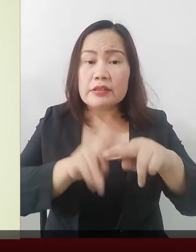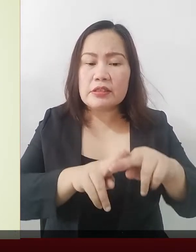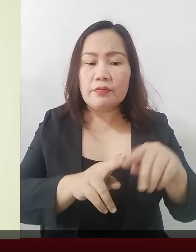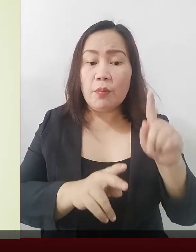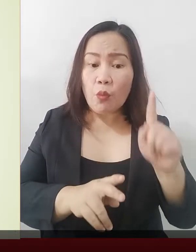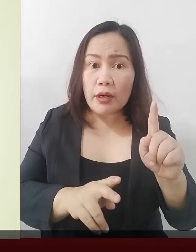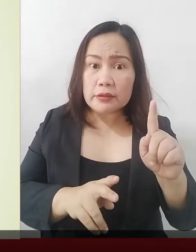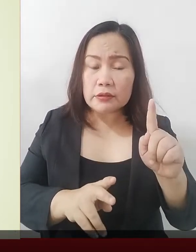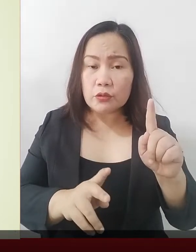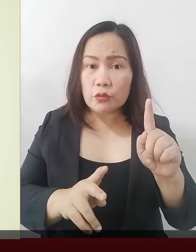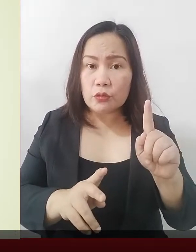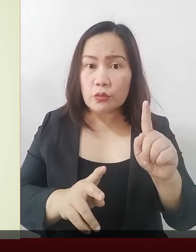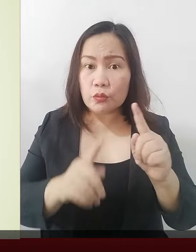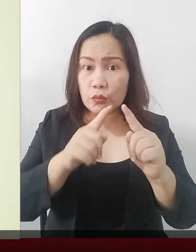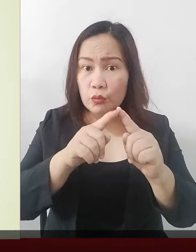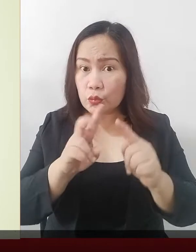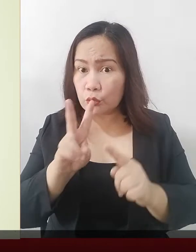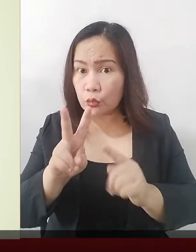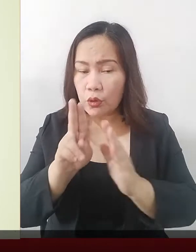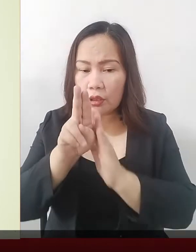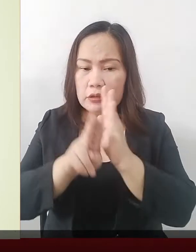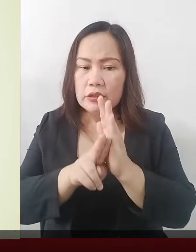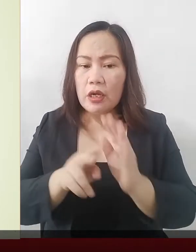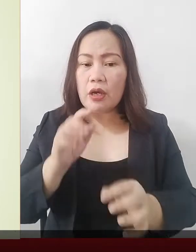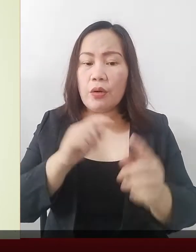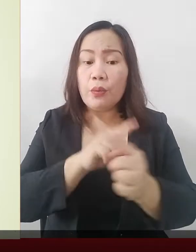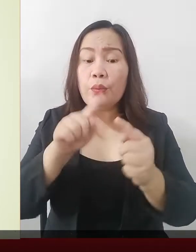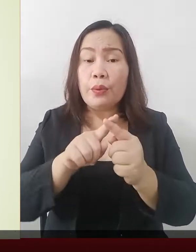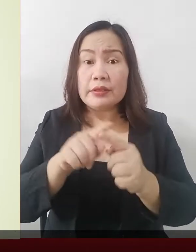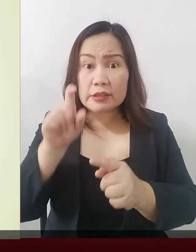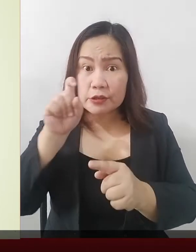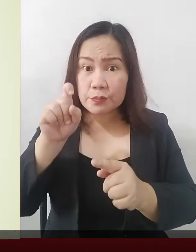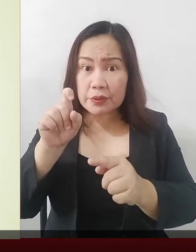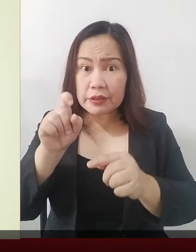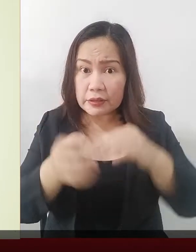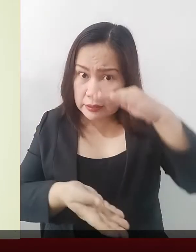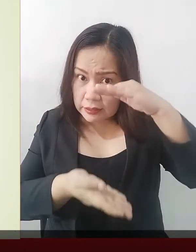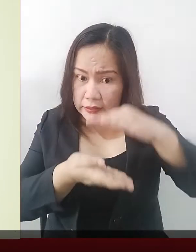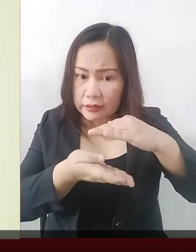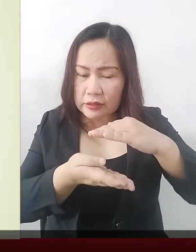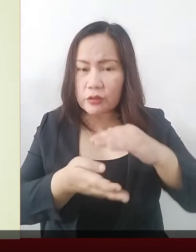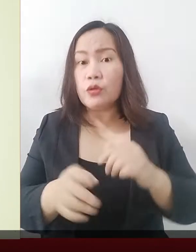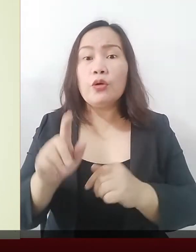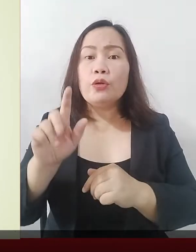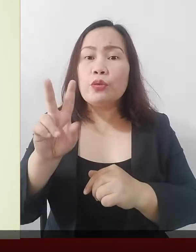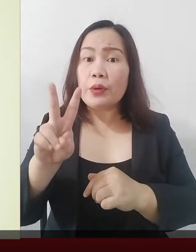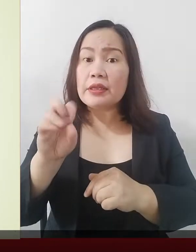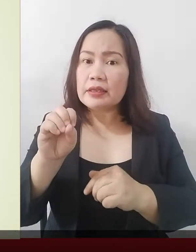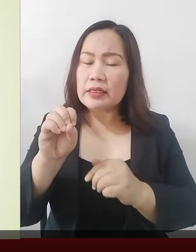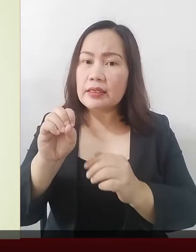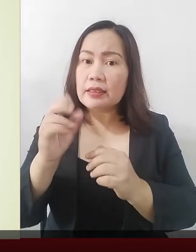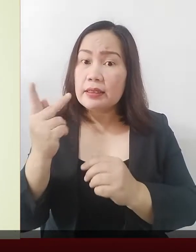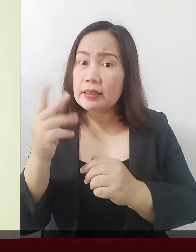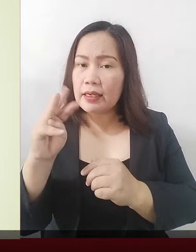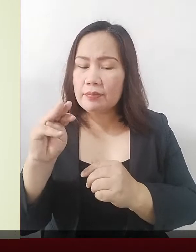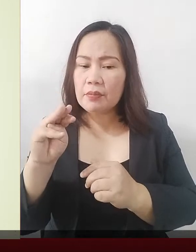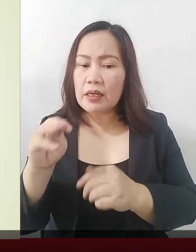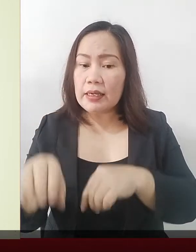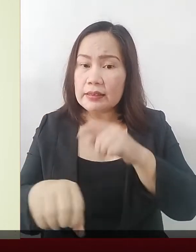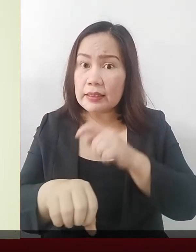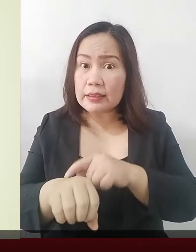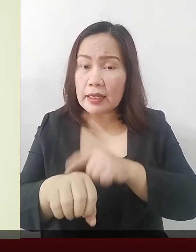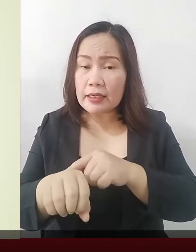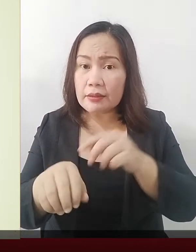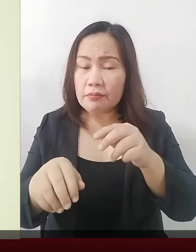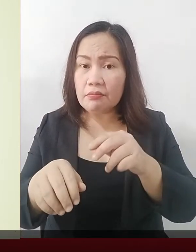hour to 2 hours. When the speed decreases to 20 kilometers per hour,